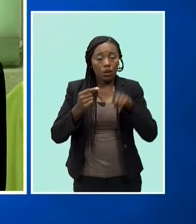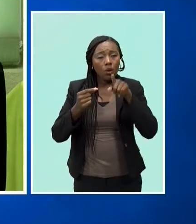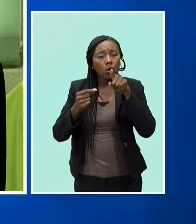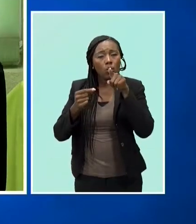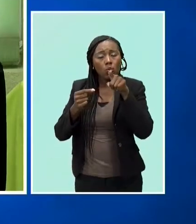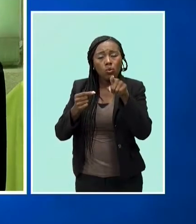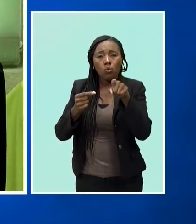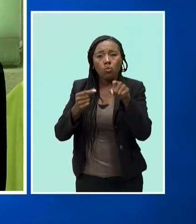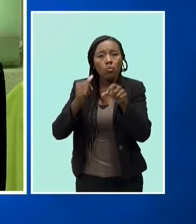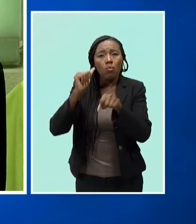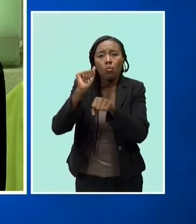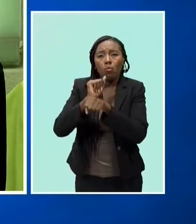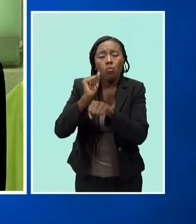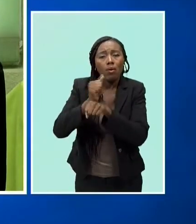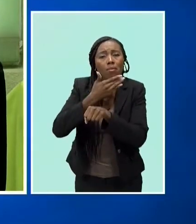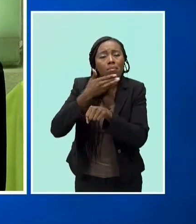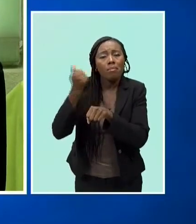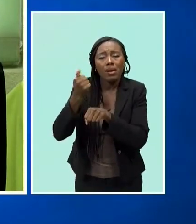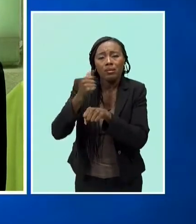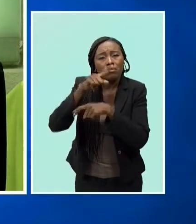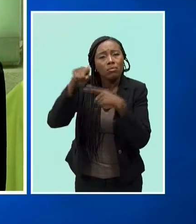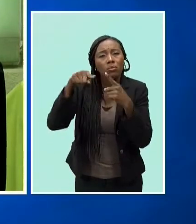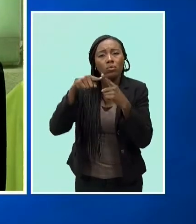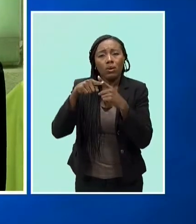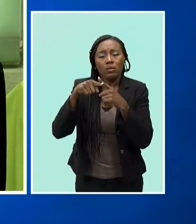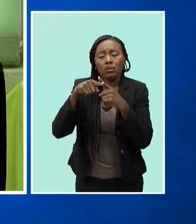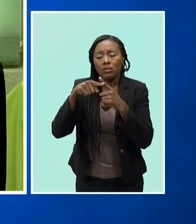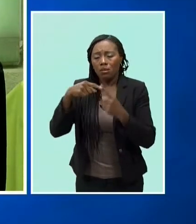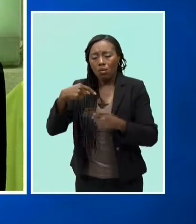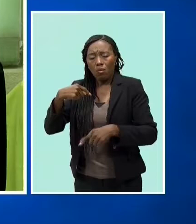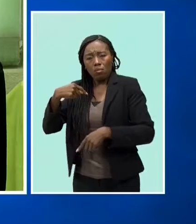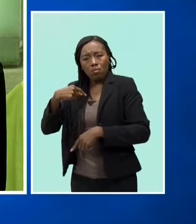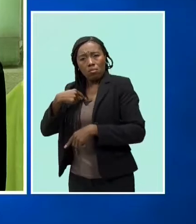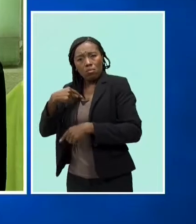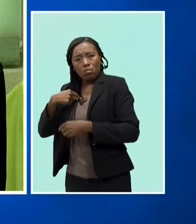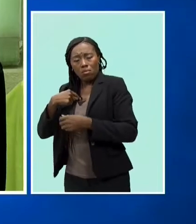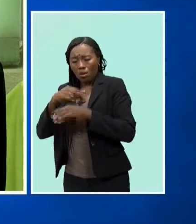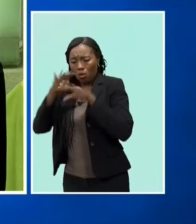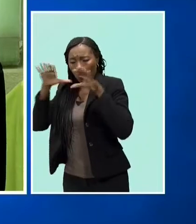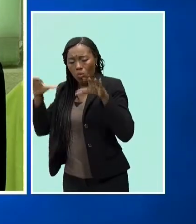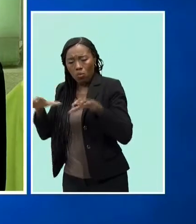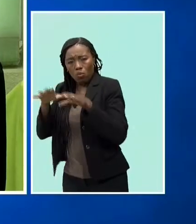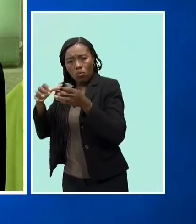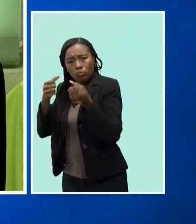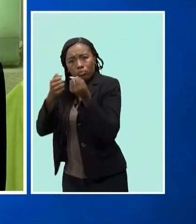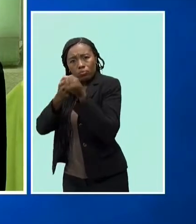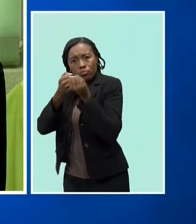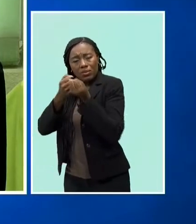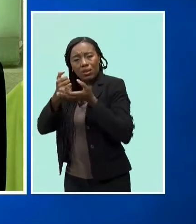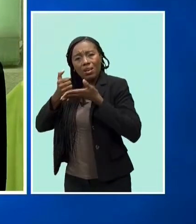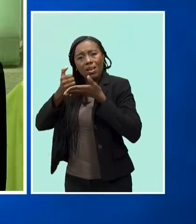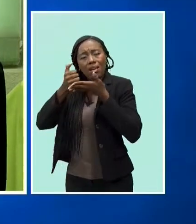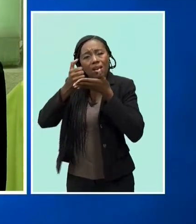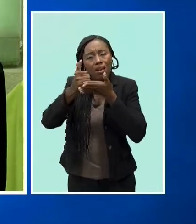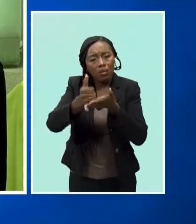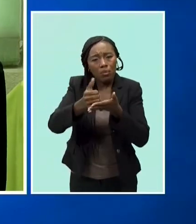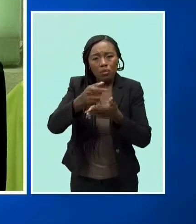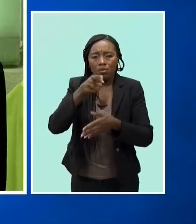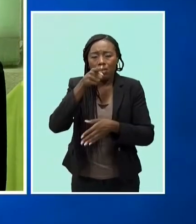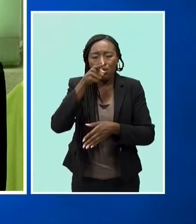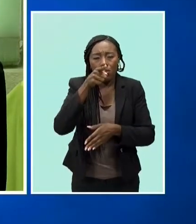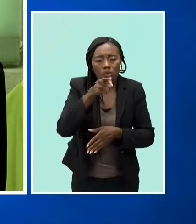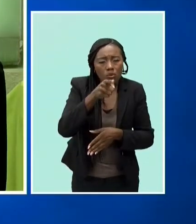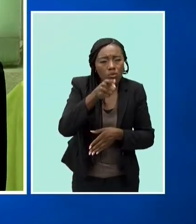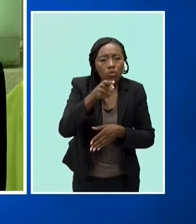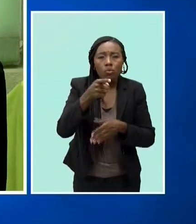prime times? And how can we work with you to make sure